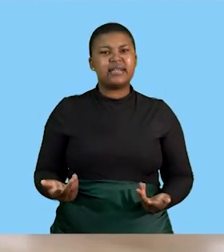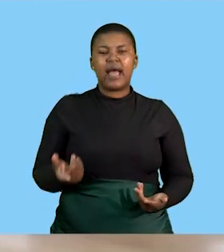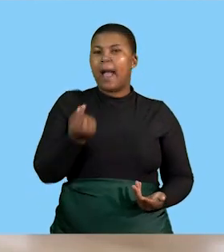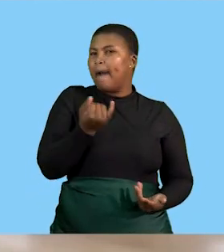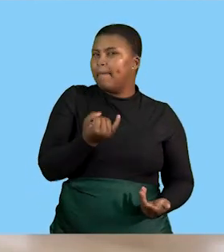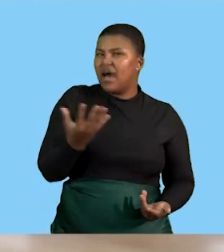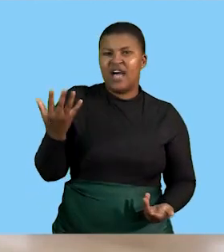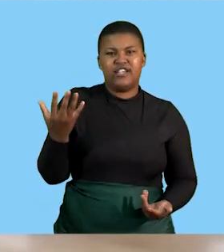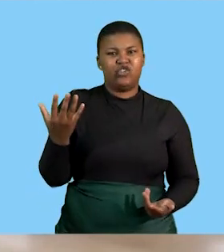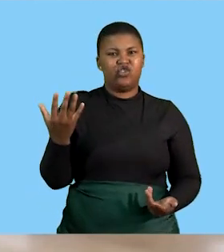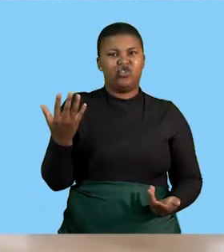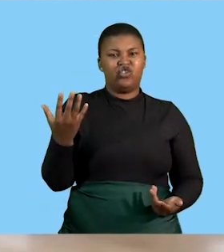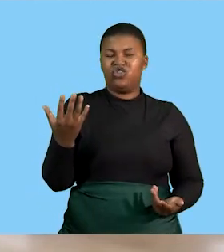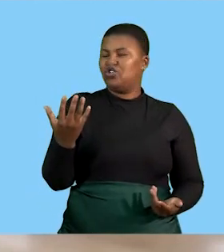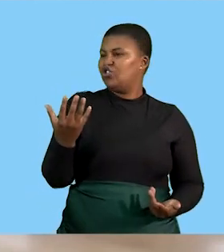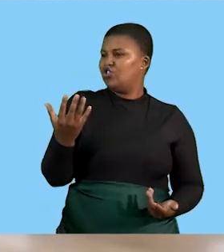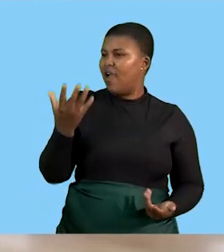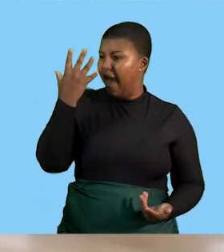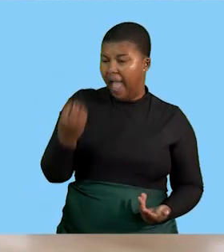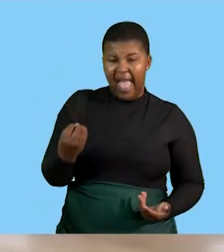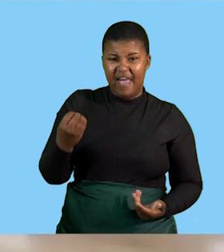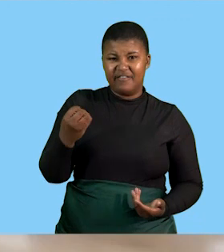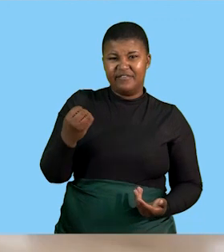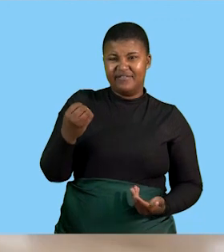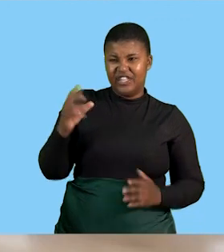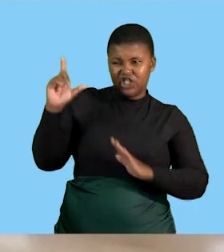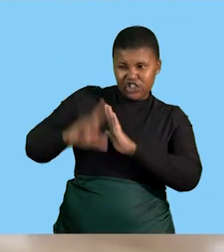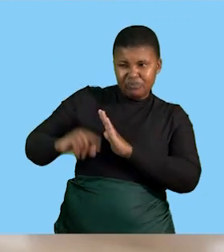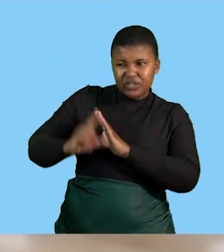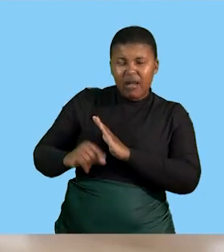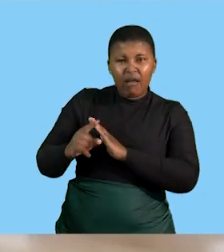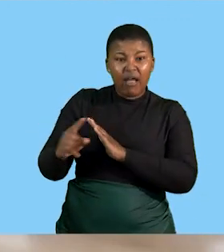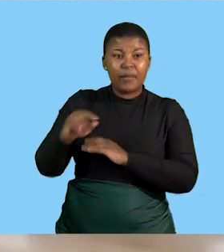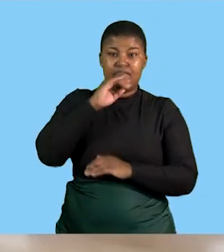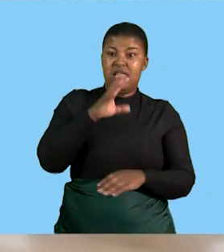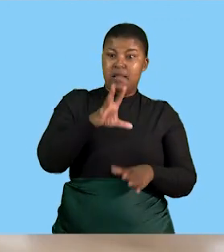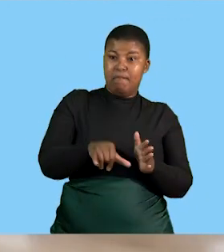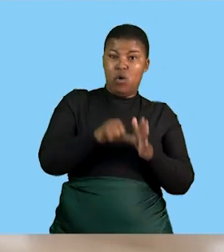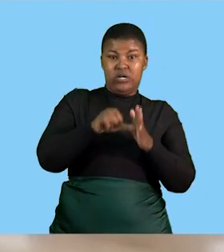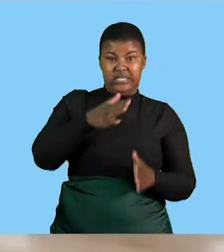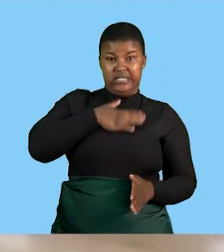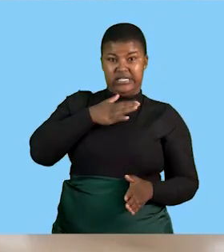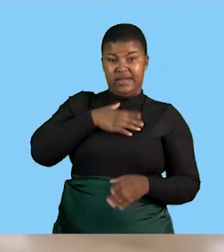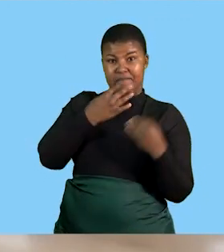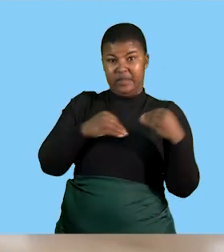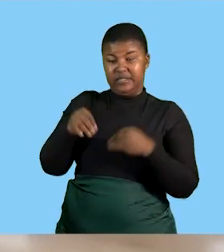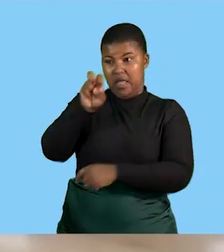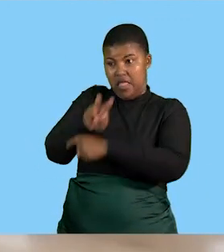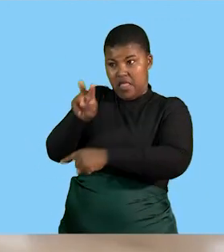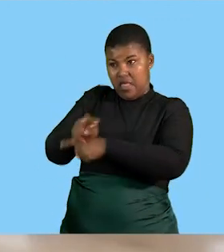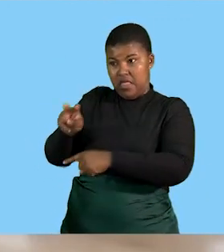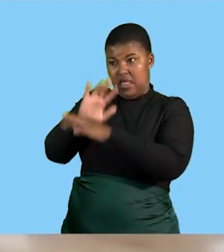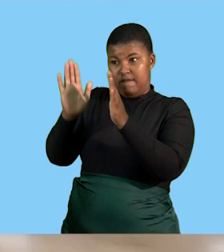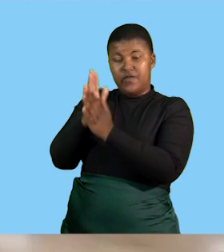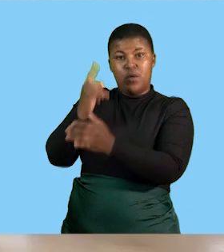Do they have a promotion? So it is necessary for us to monitor what is happening with our competitors in